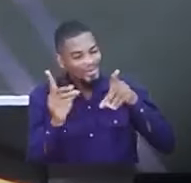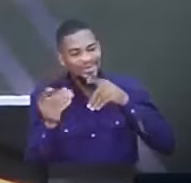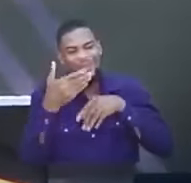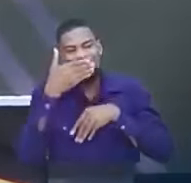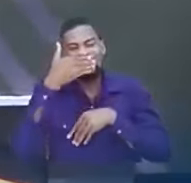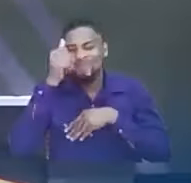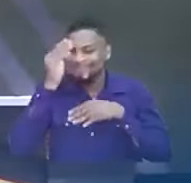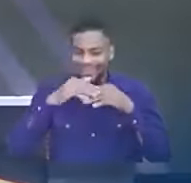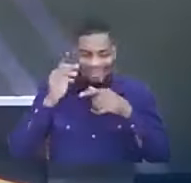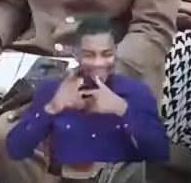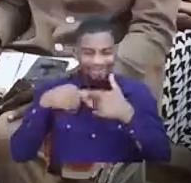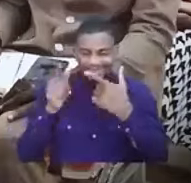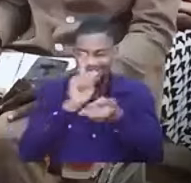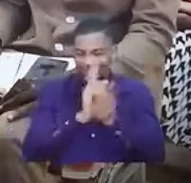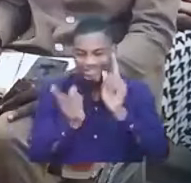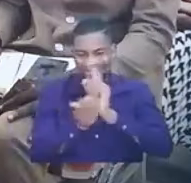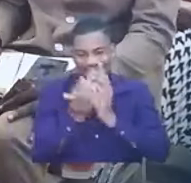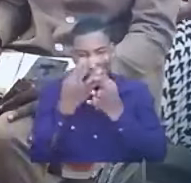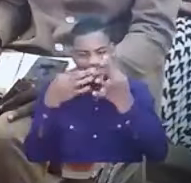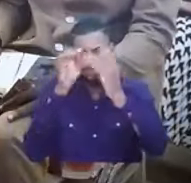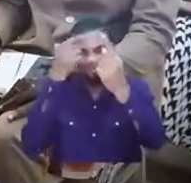our generation.